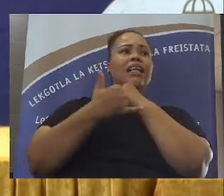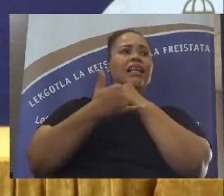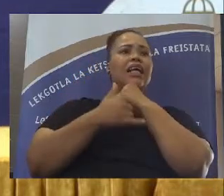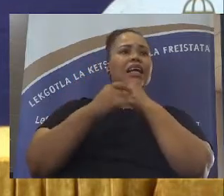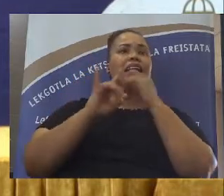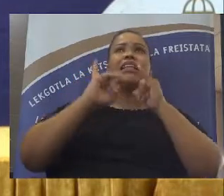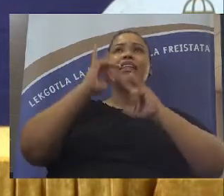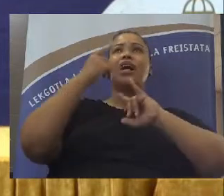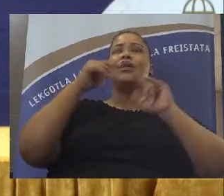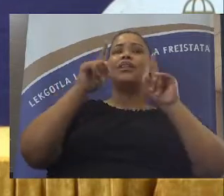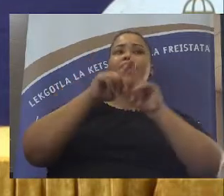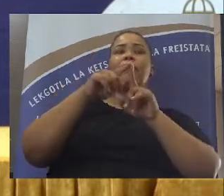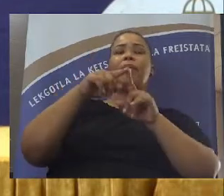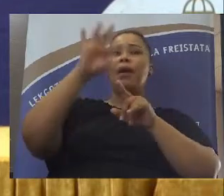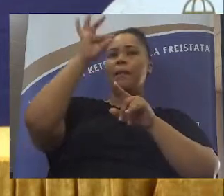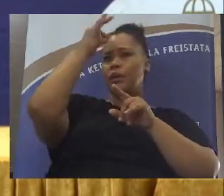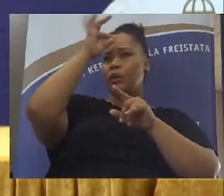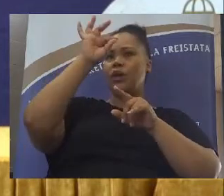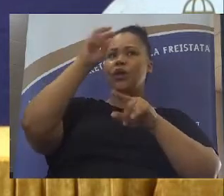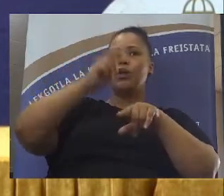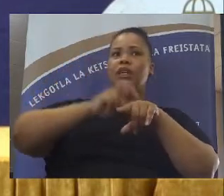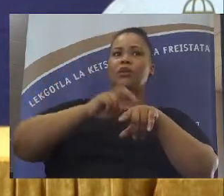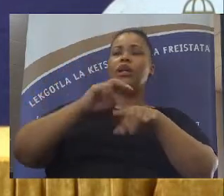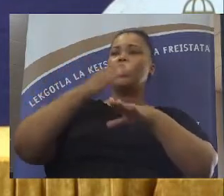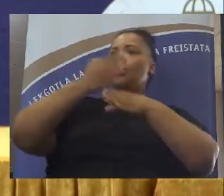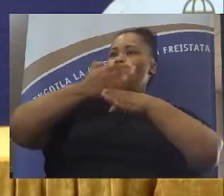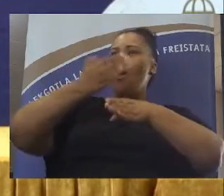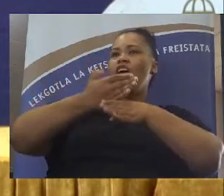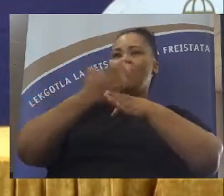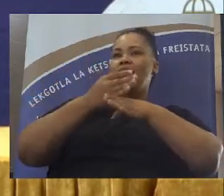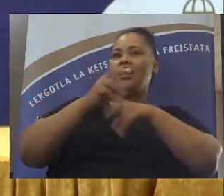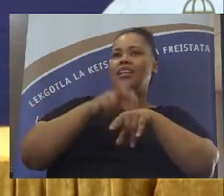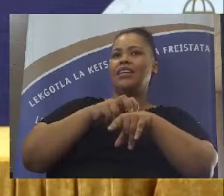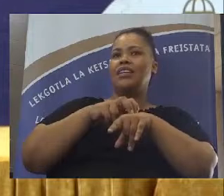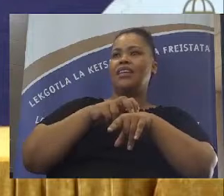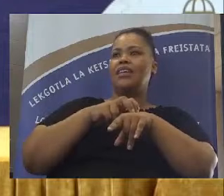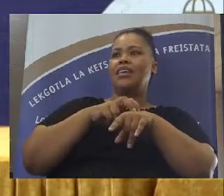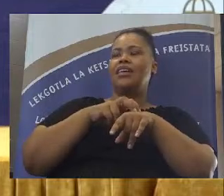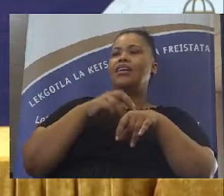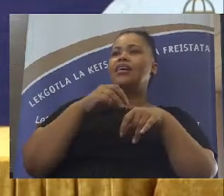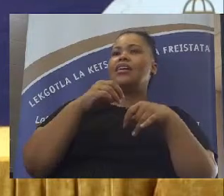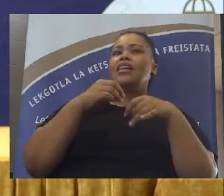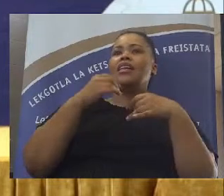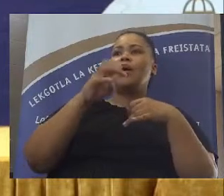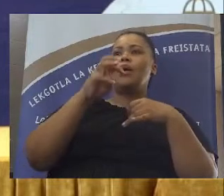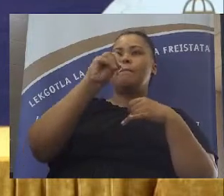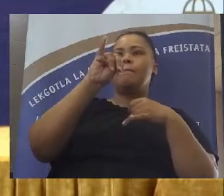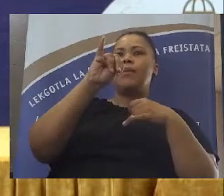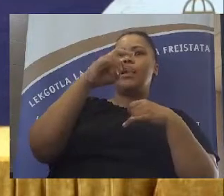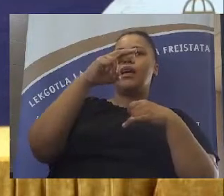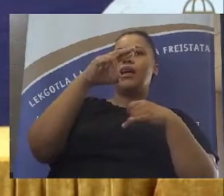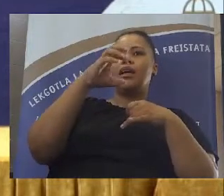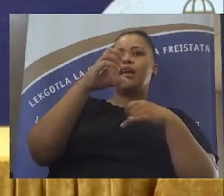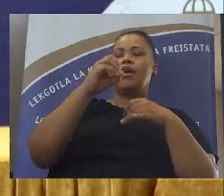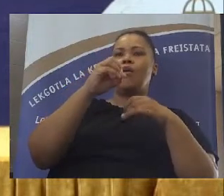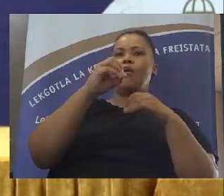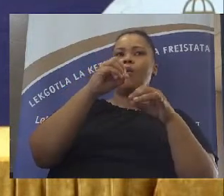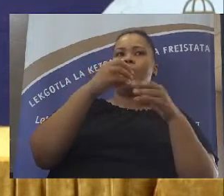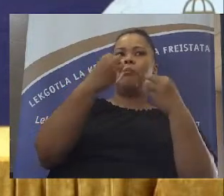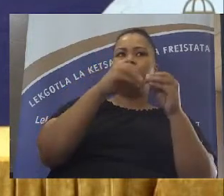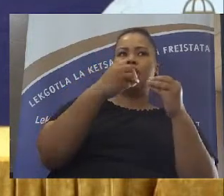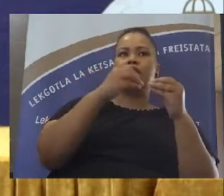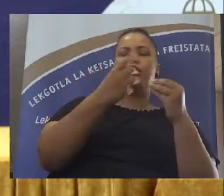big towns like Pretoria, is jobs. Your micro enterprises create self-help